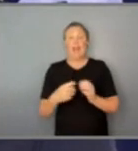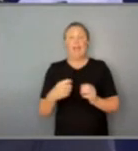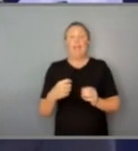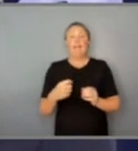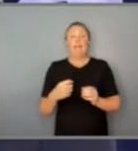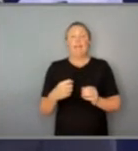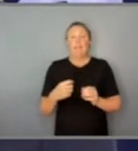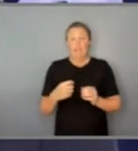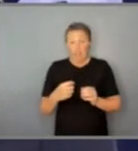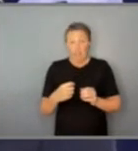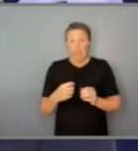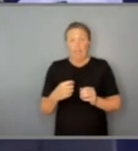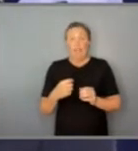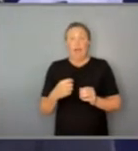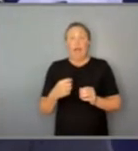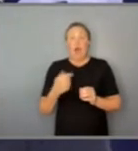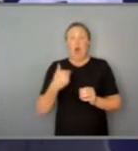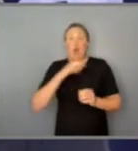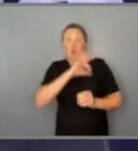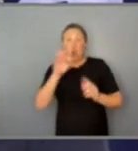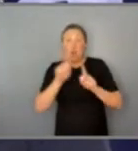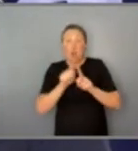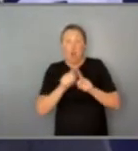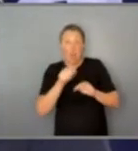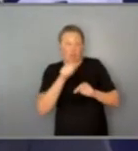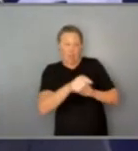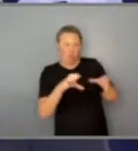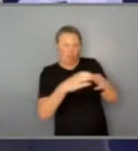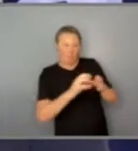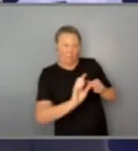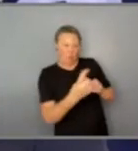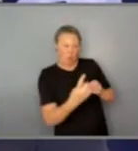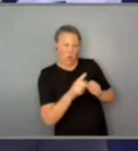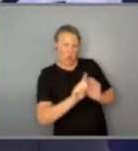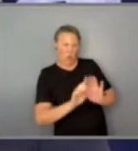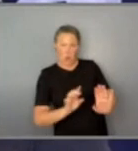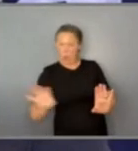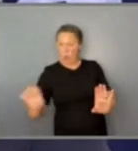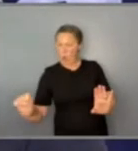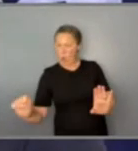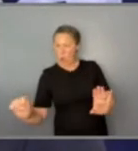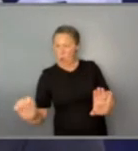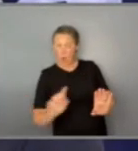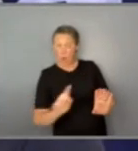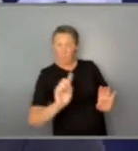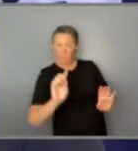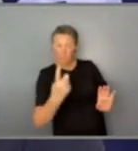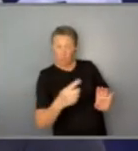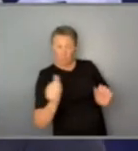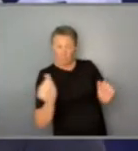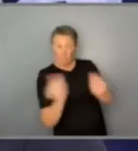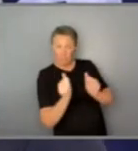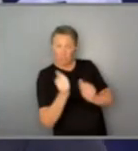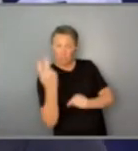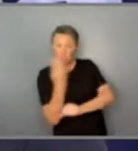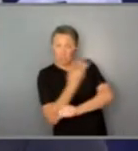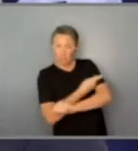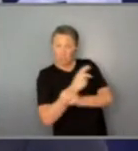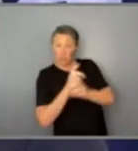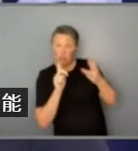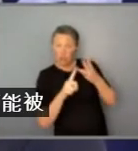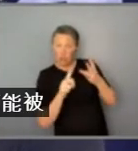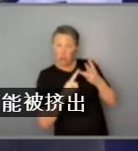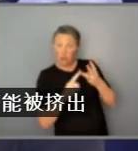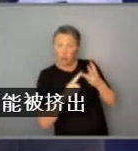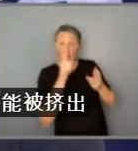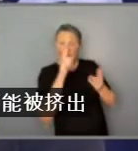can actually lead to a situation where those groups that you want to prioritise to get those boosters can be